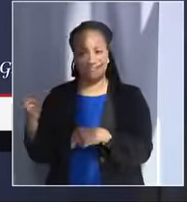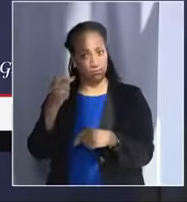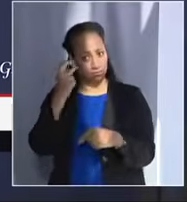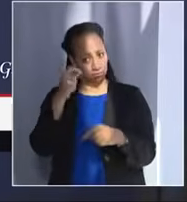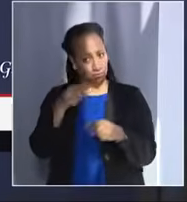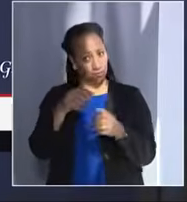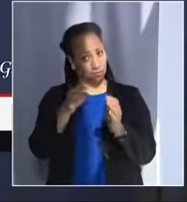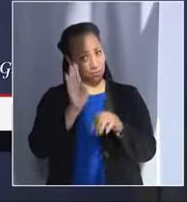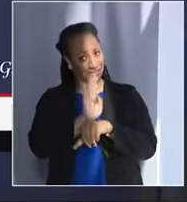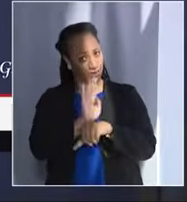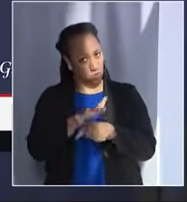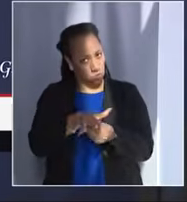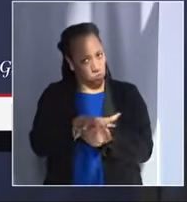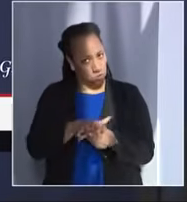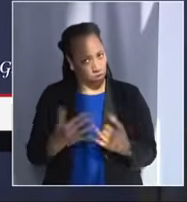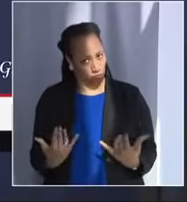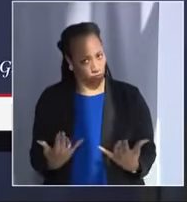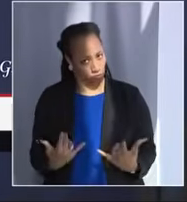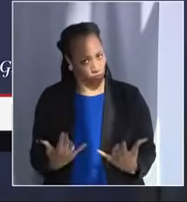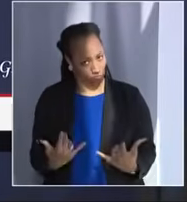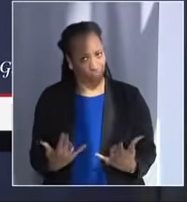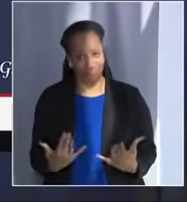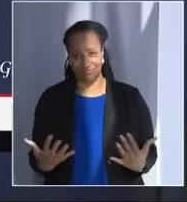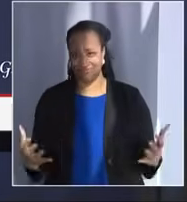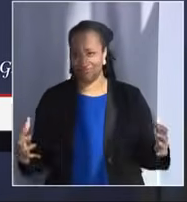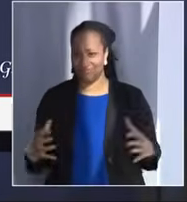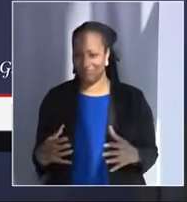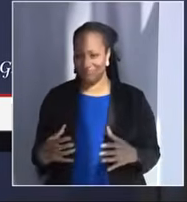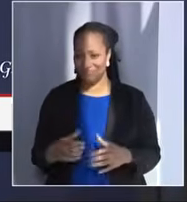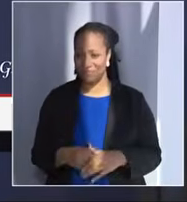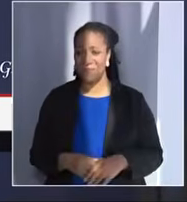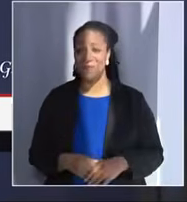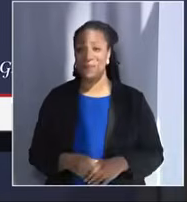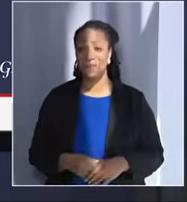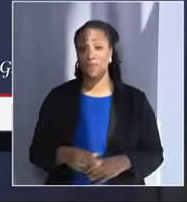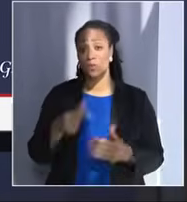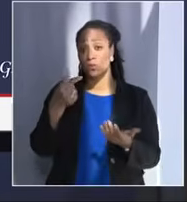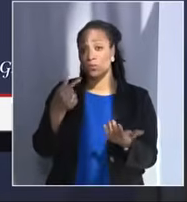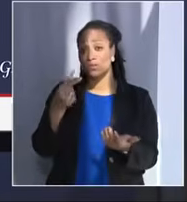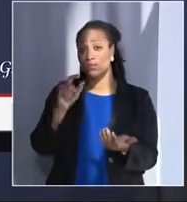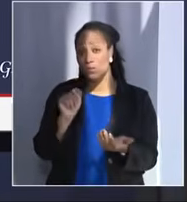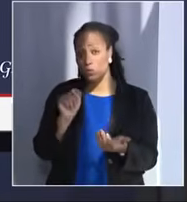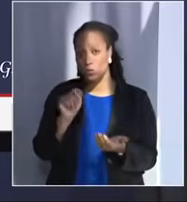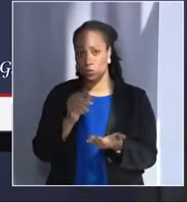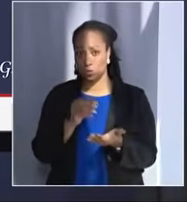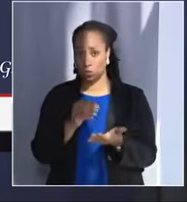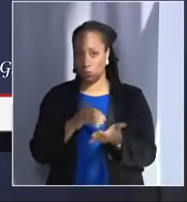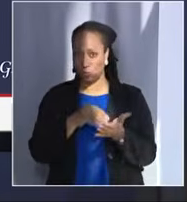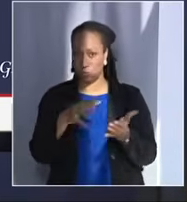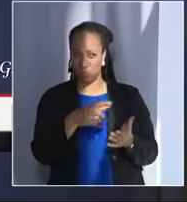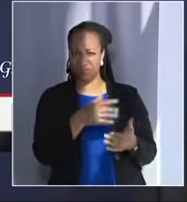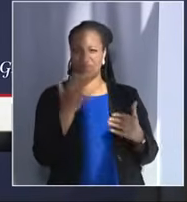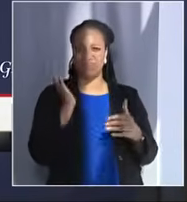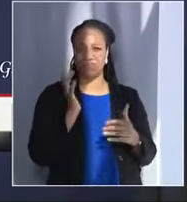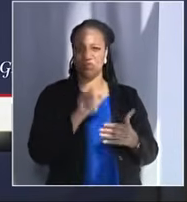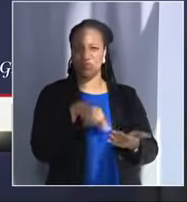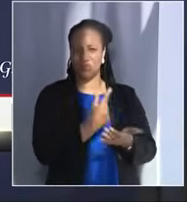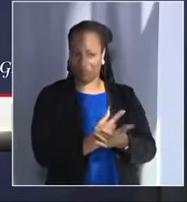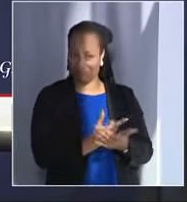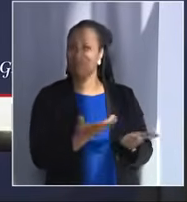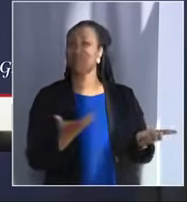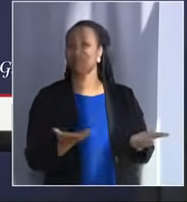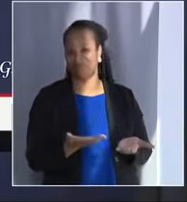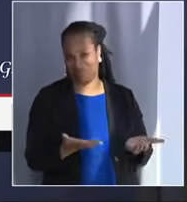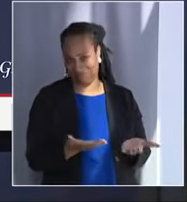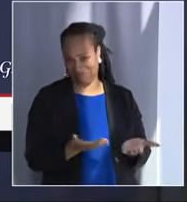Cohen, Georgetown Law alumnus, principal at Lerner Enterprises, principal owner of the Washington Nationals Baseball Club, and a